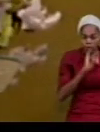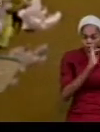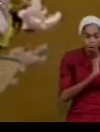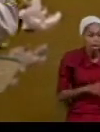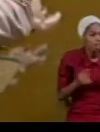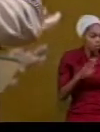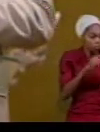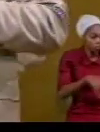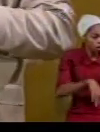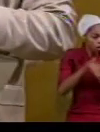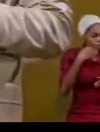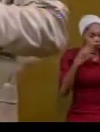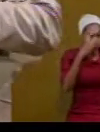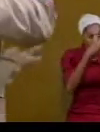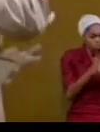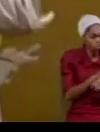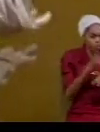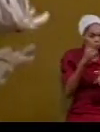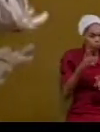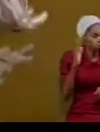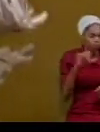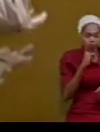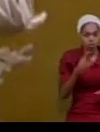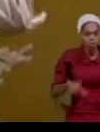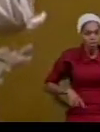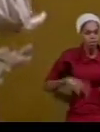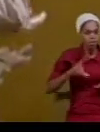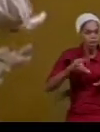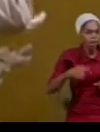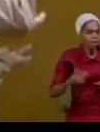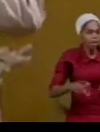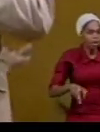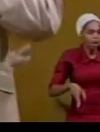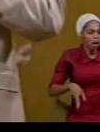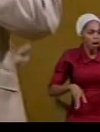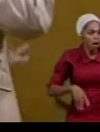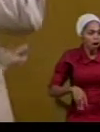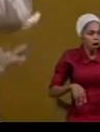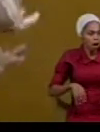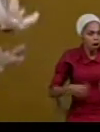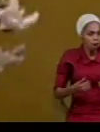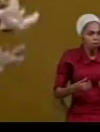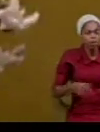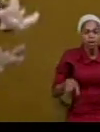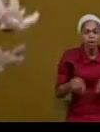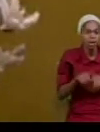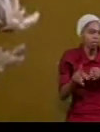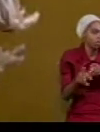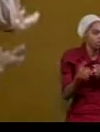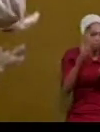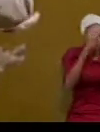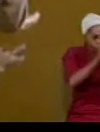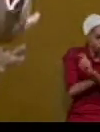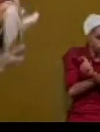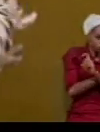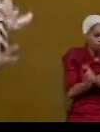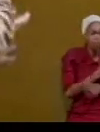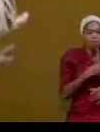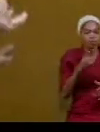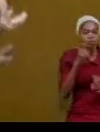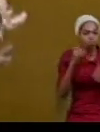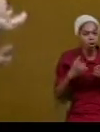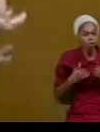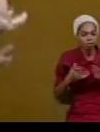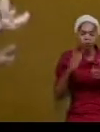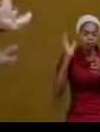They had to listen to the word of God to stay out of Egypt. And it's important to understand that staying out of Egypt, separate from the